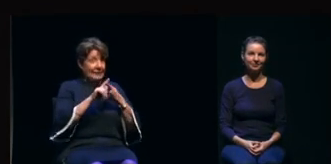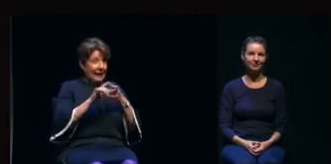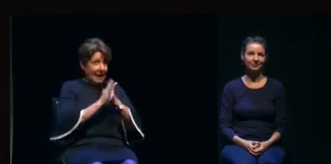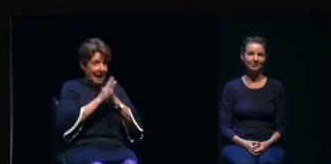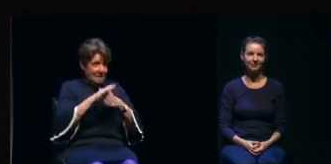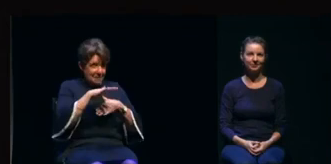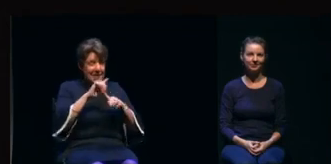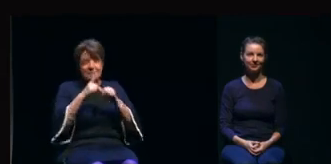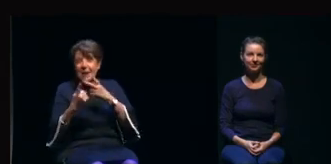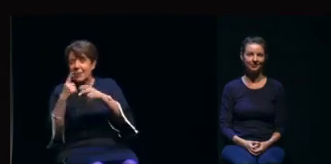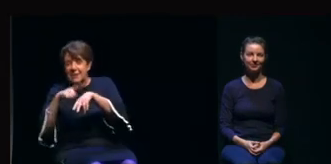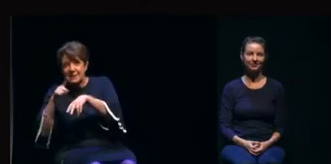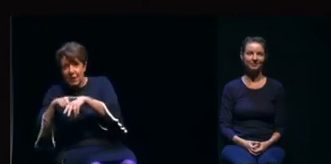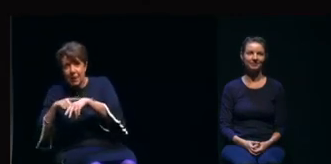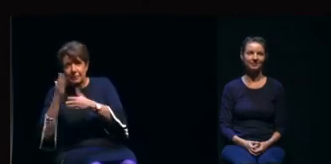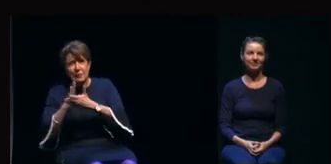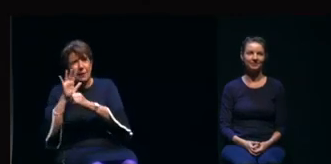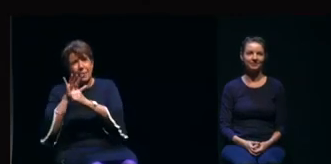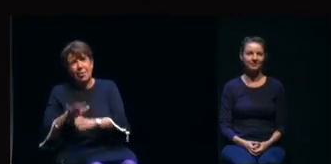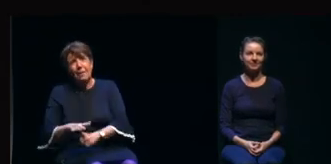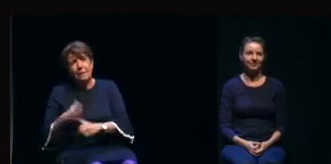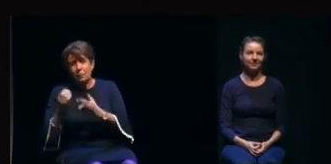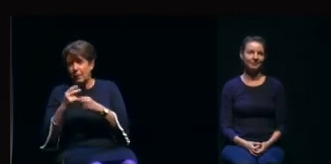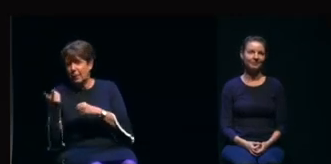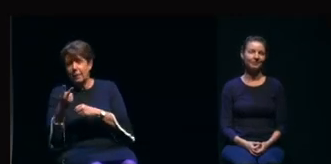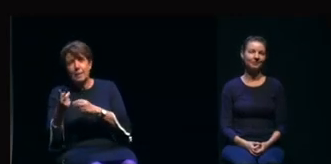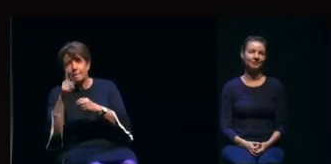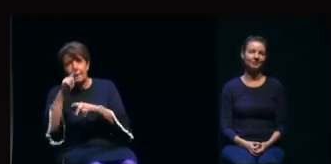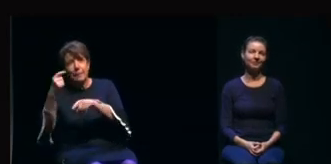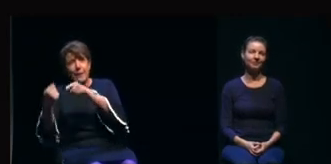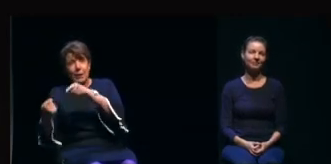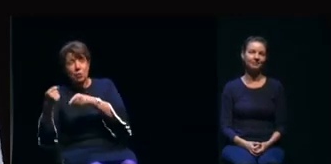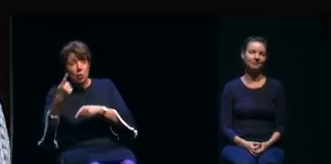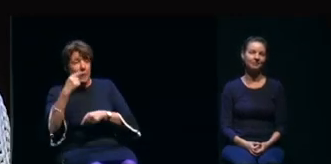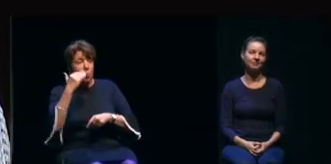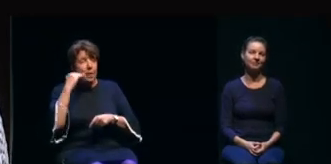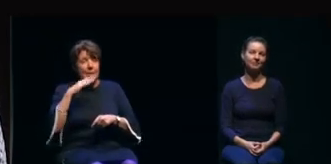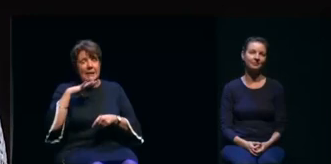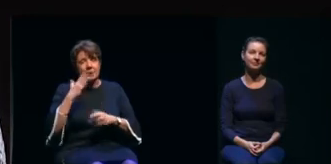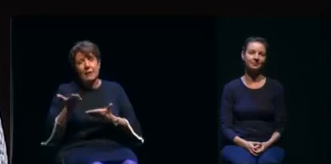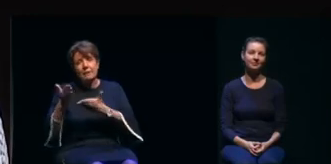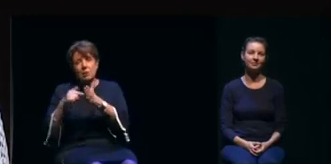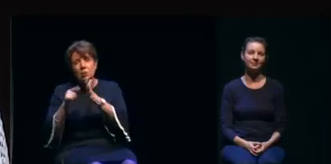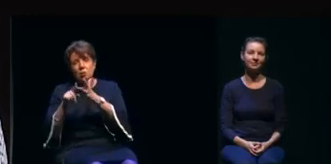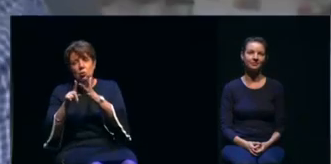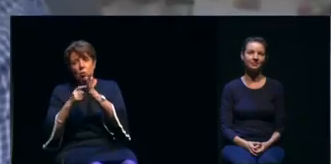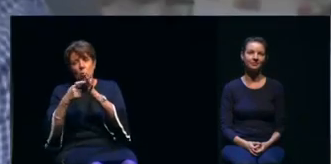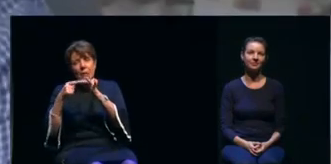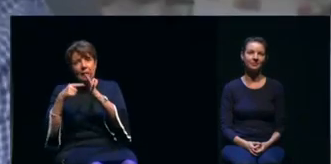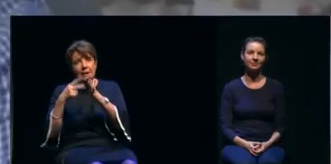is great. But other times it's just super depressing to be around. Do you think that women need to be given a toolkit for leaving?